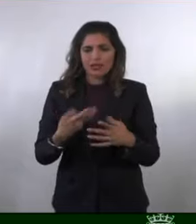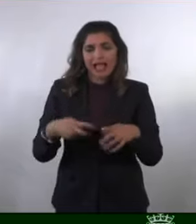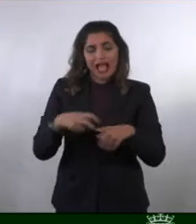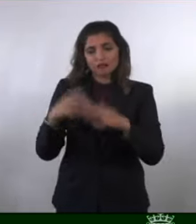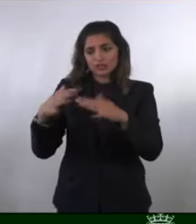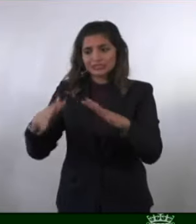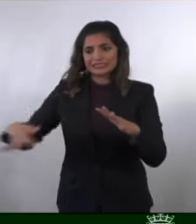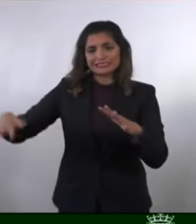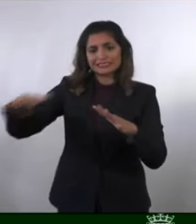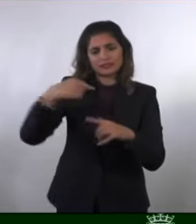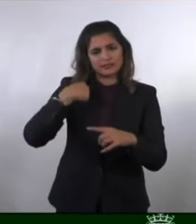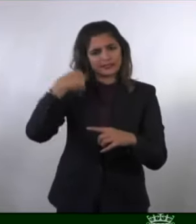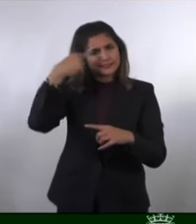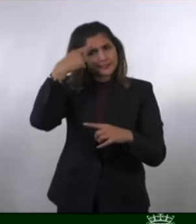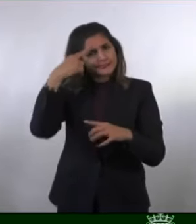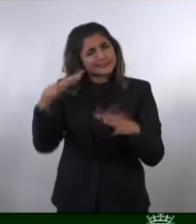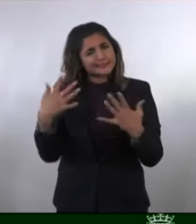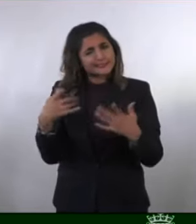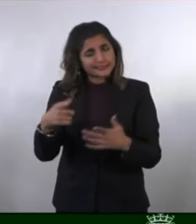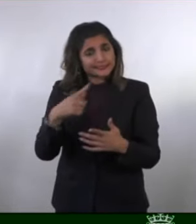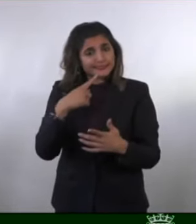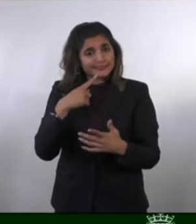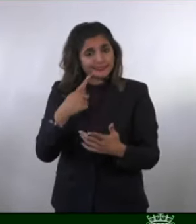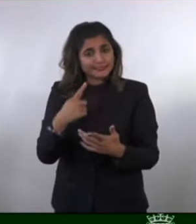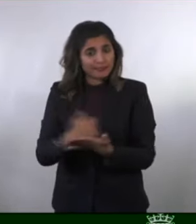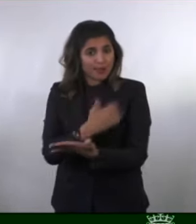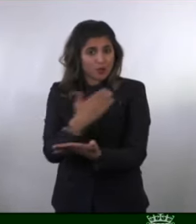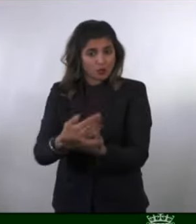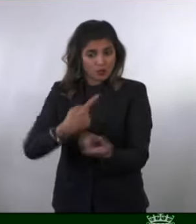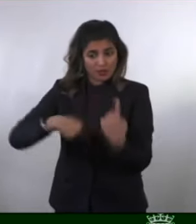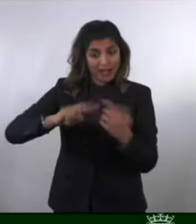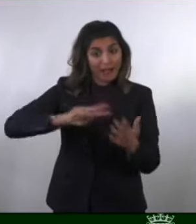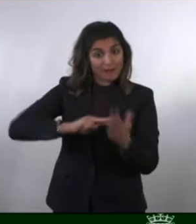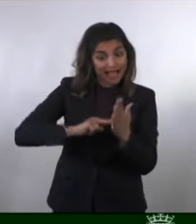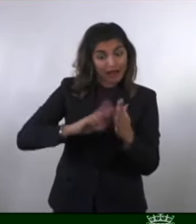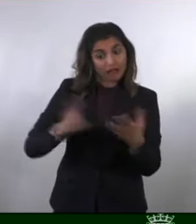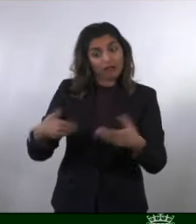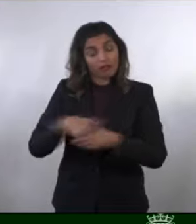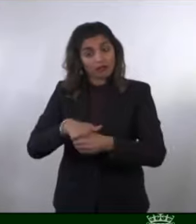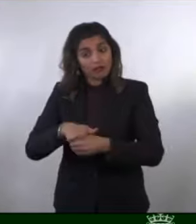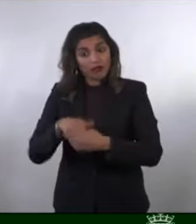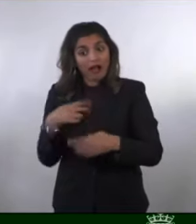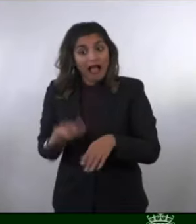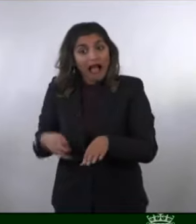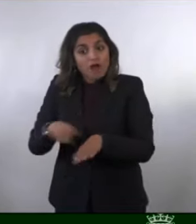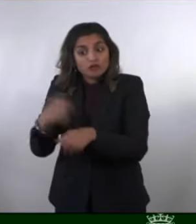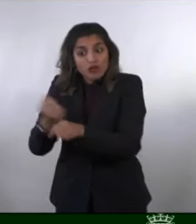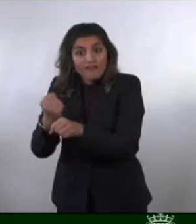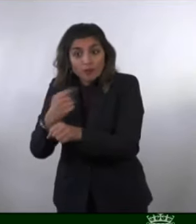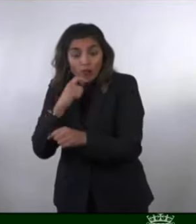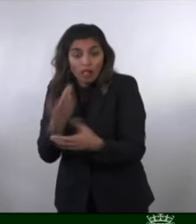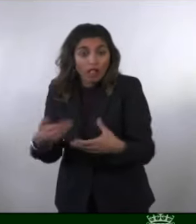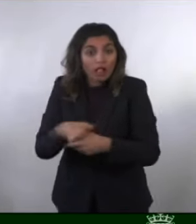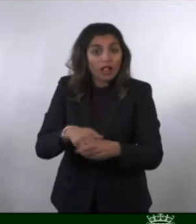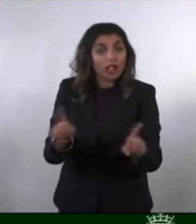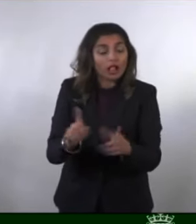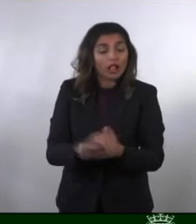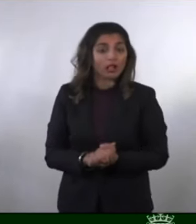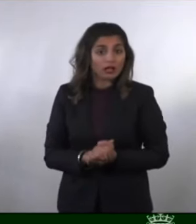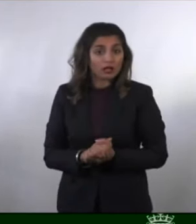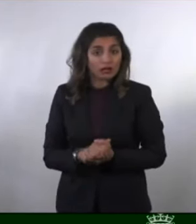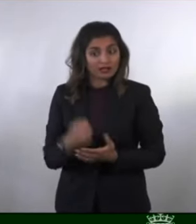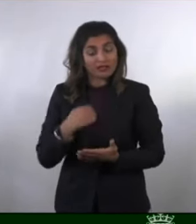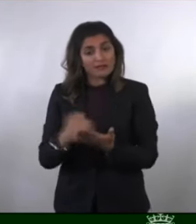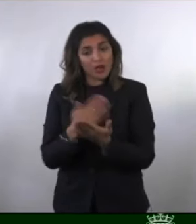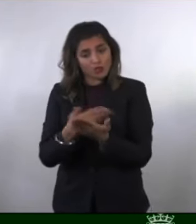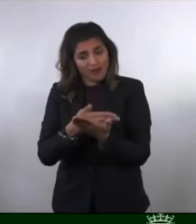the Secretary of State ensure that this planning also includes the Irish Government? And in doing so, can I suggest that the most immediate priority is clarity around